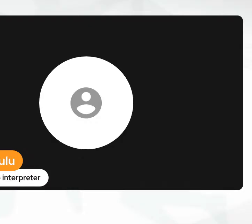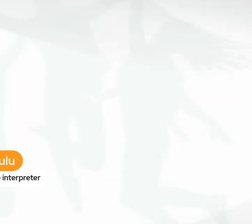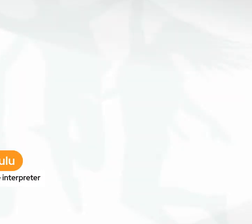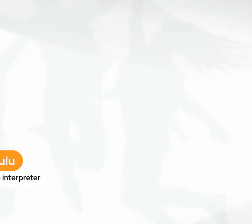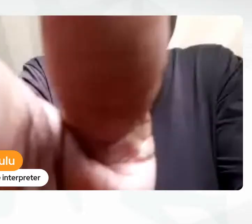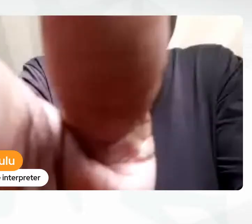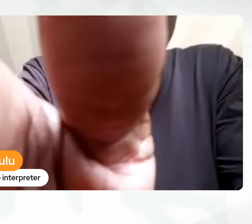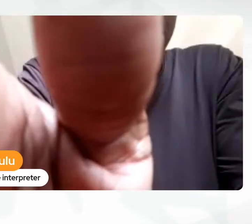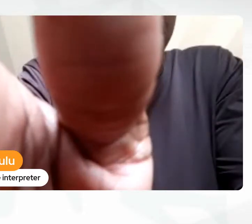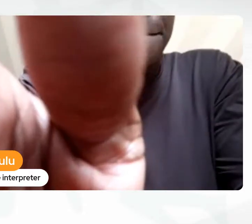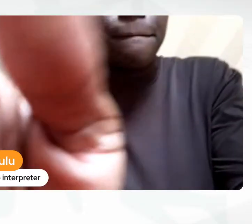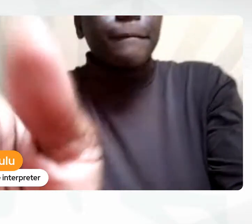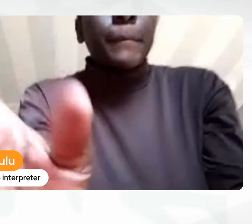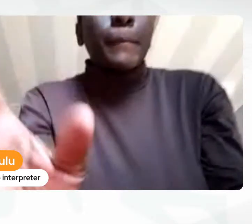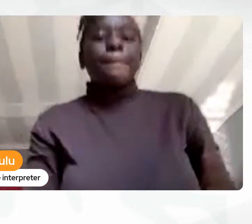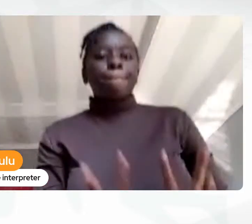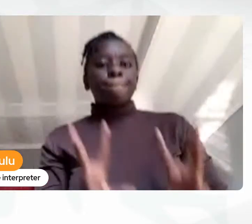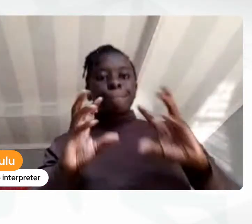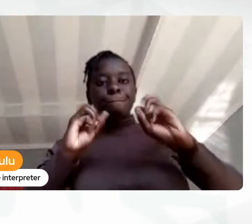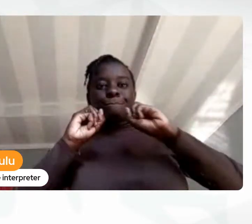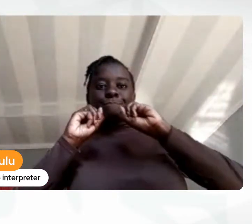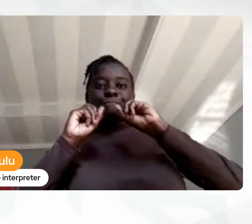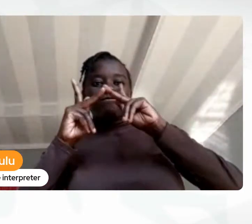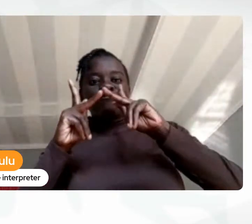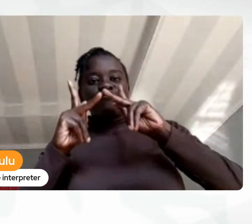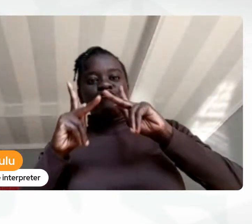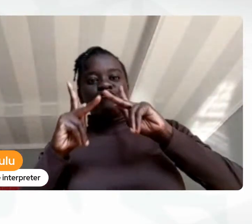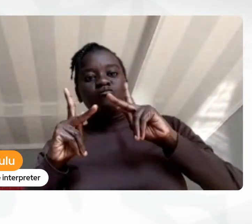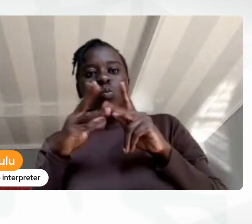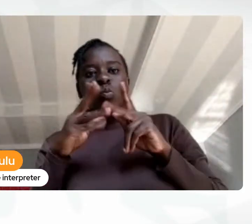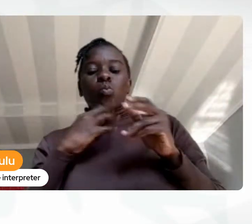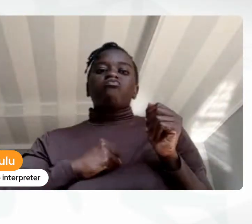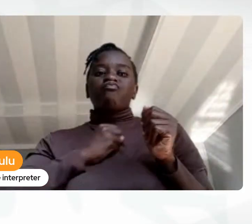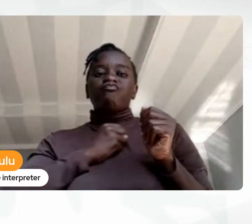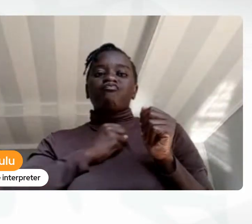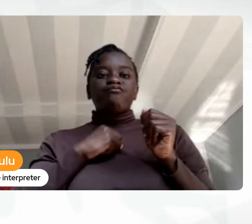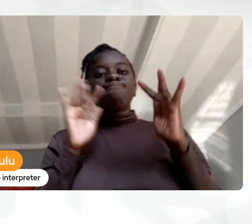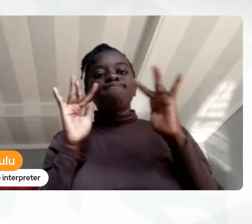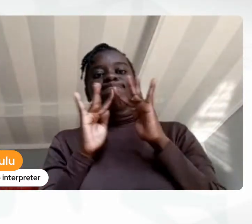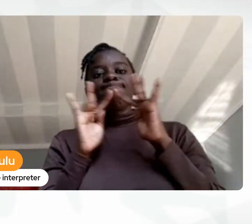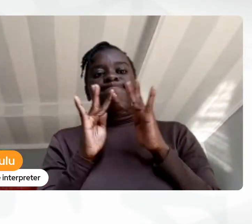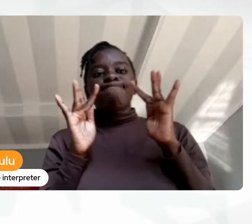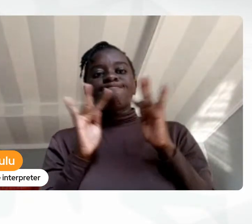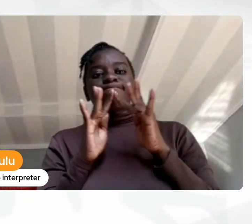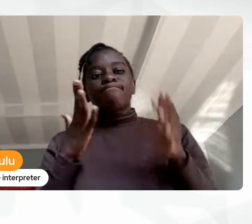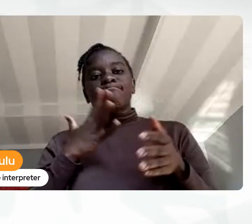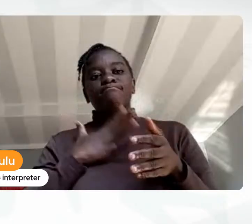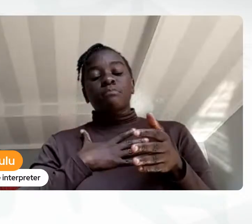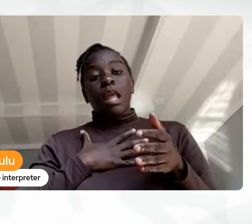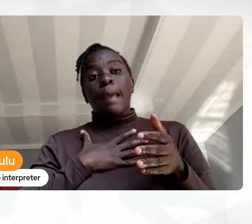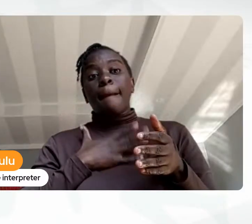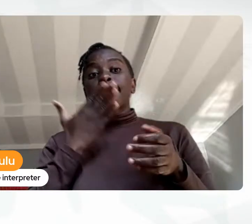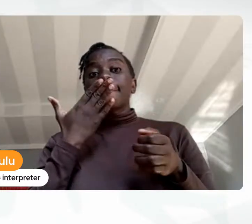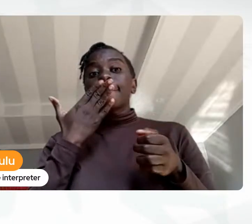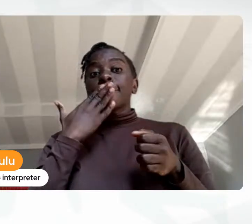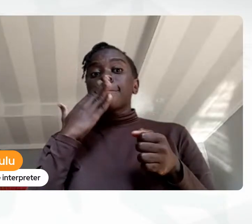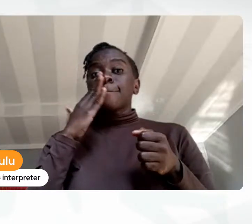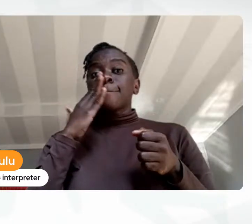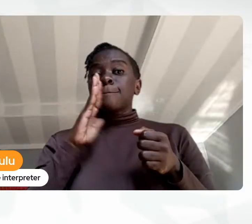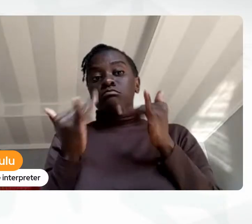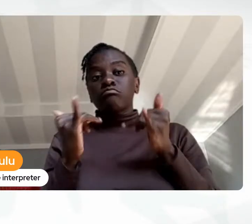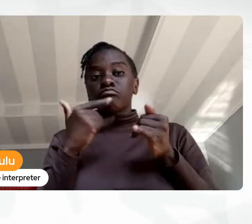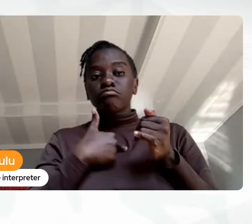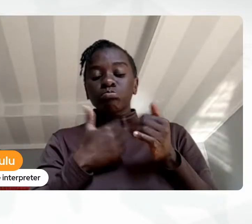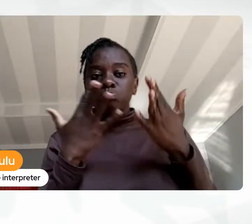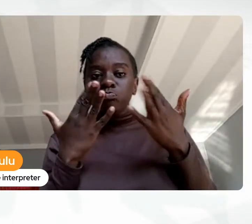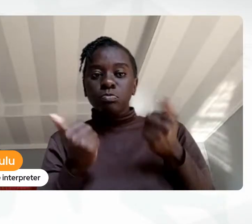show, and I just want to say thank you to our viewers, and your participation today